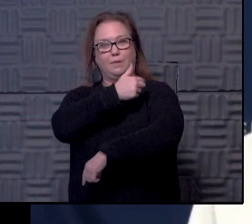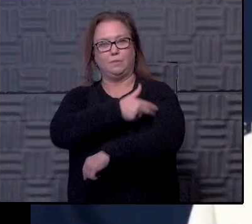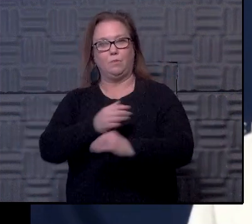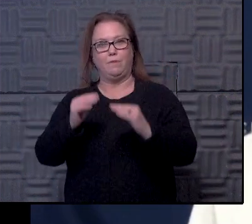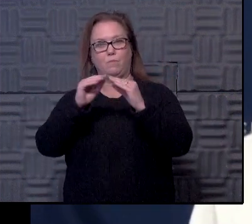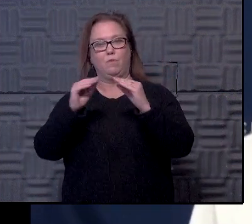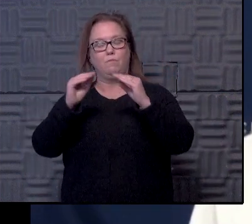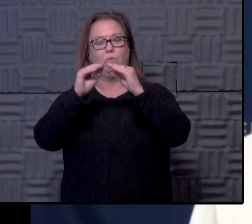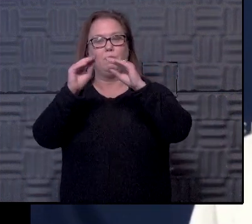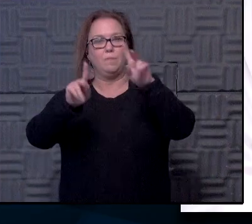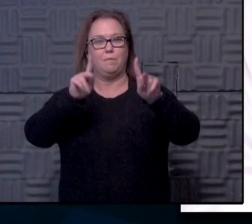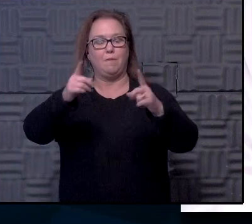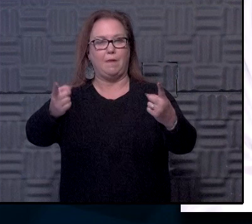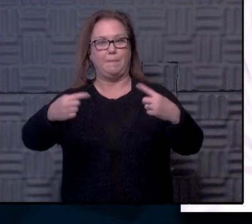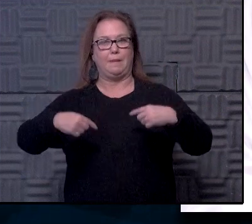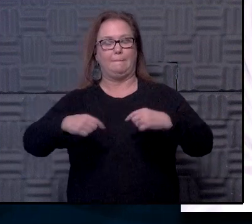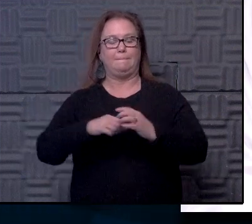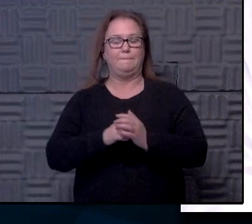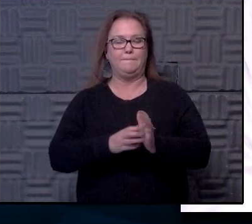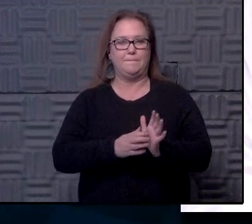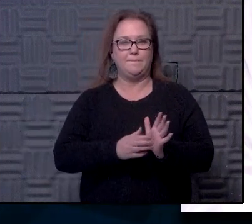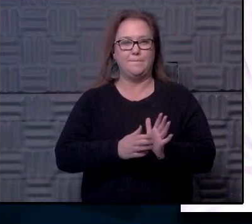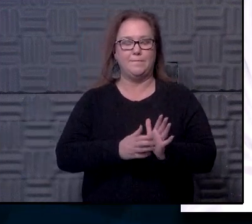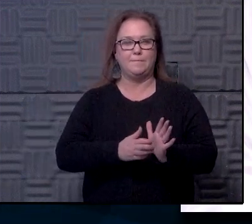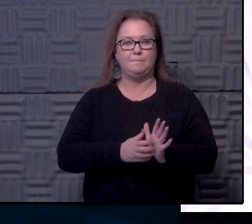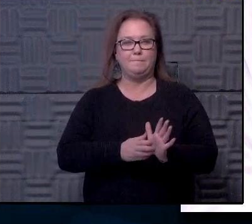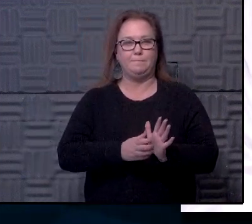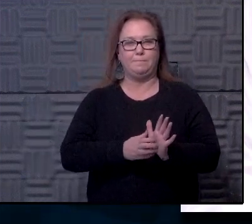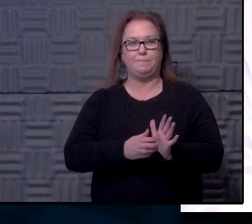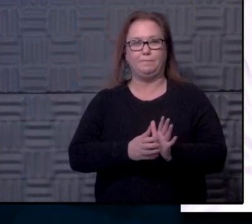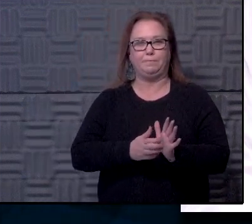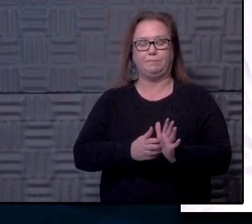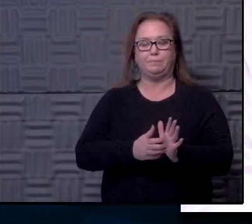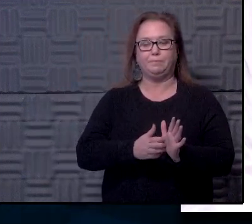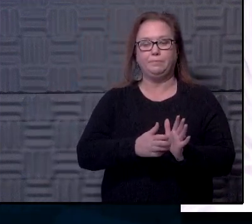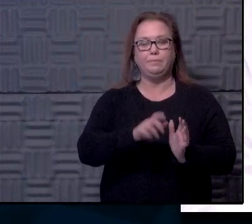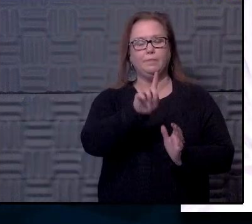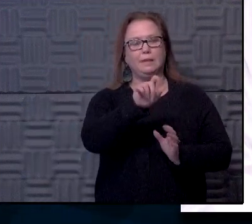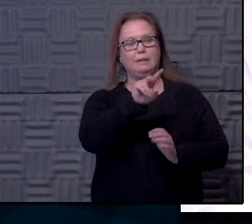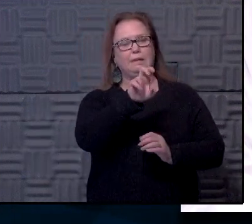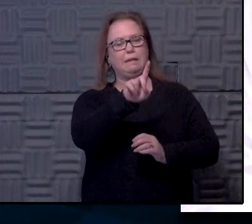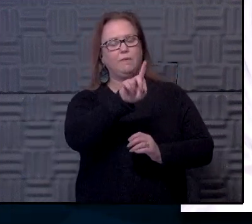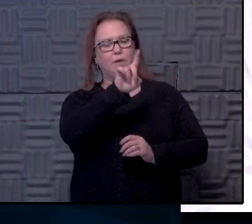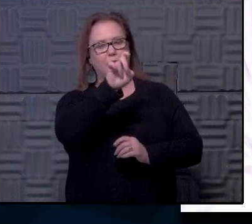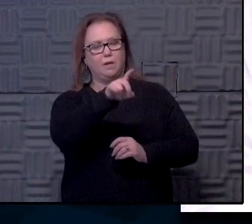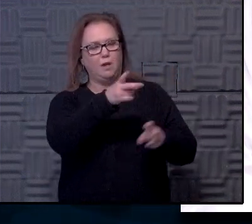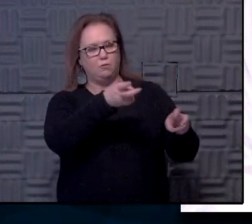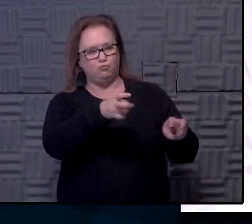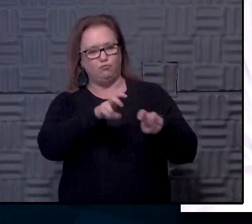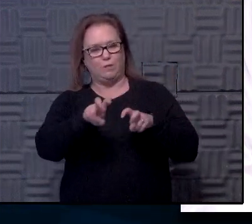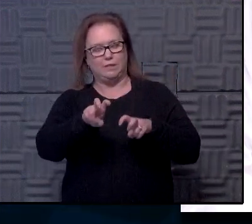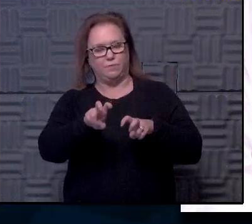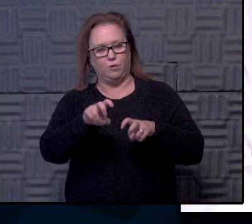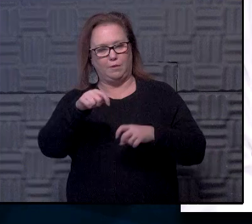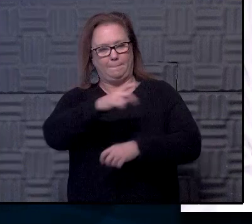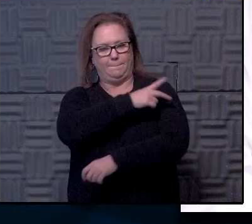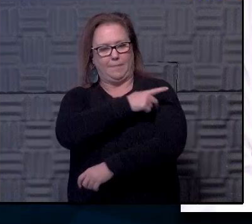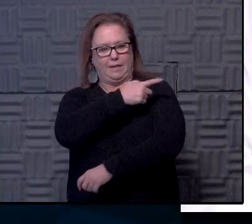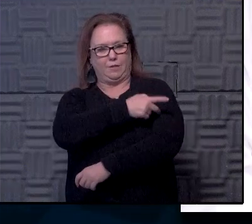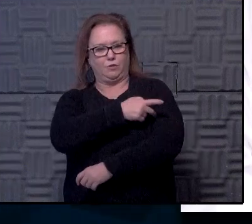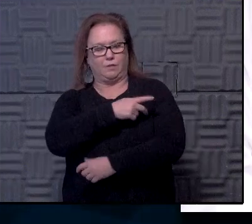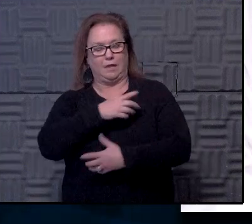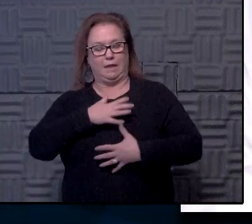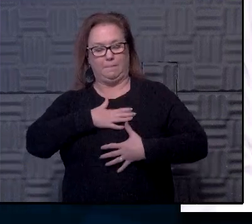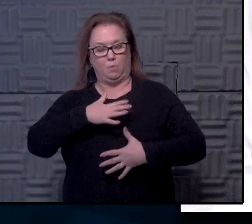individual populations. David, do you think it makes a difference, though, that we're getting more patients who are transferred to us who immediately need to